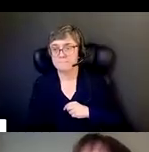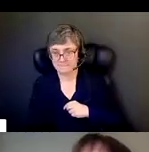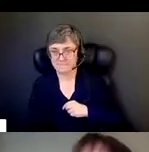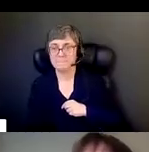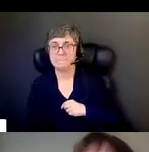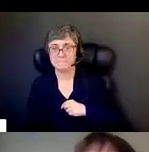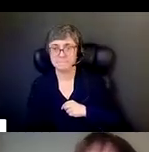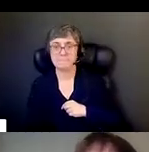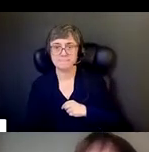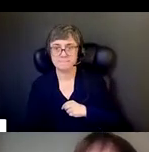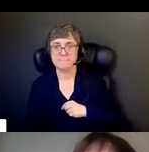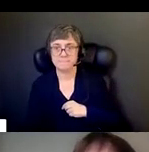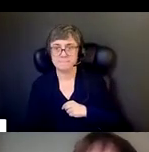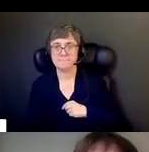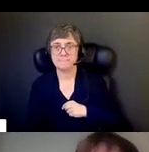Okay.